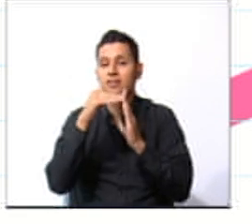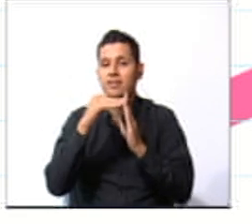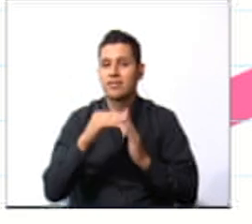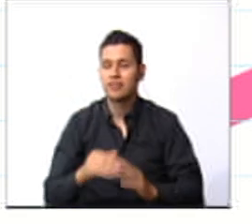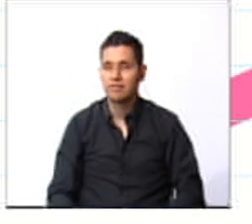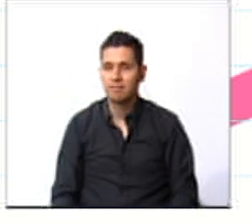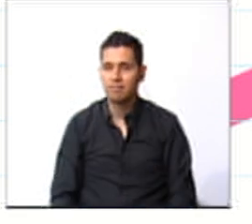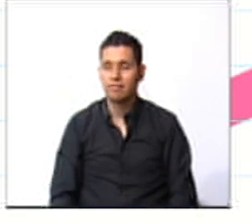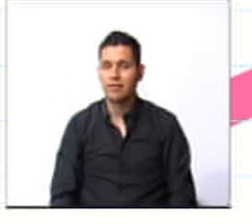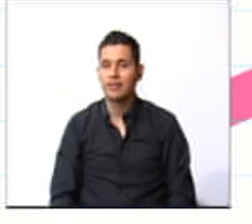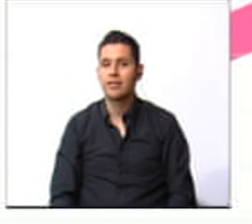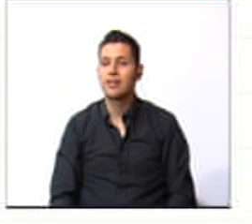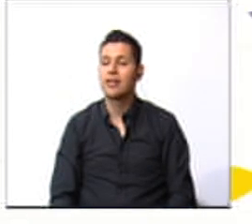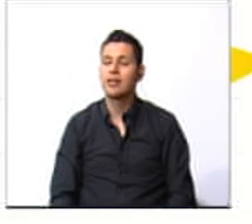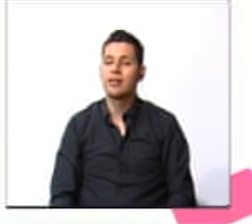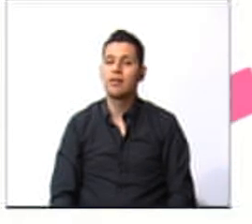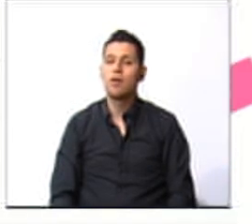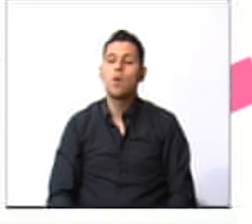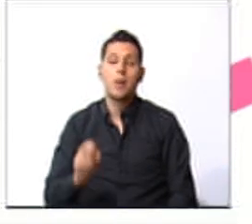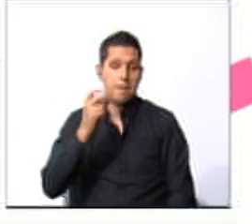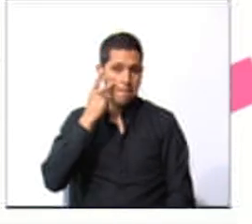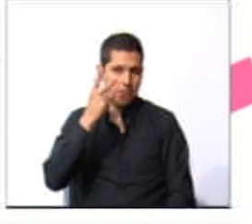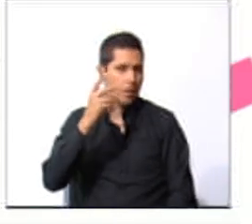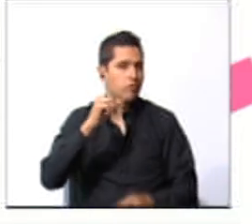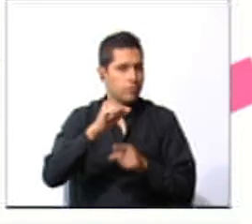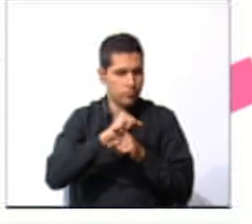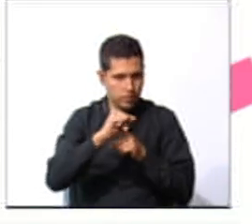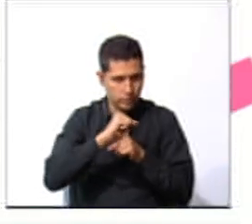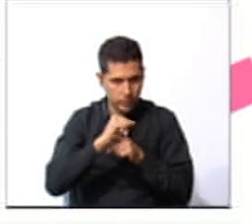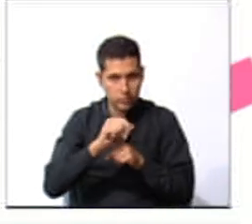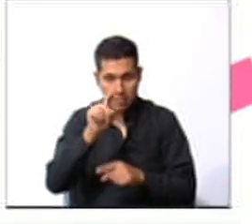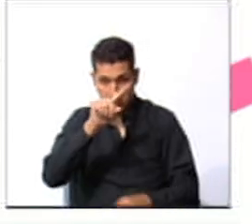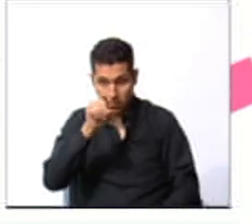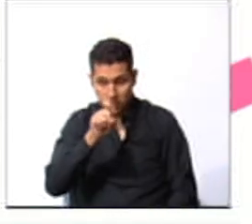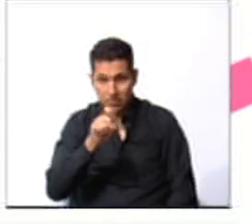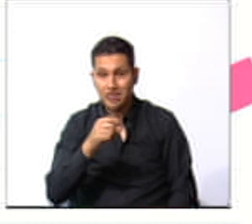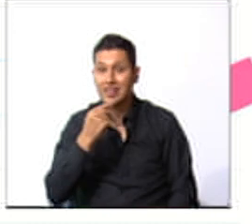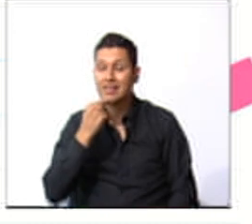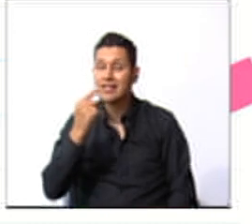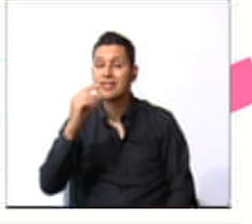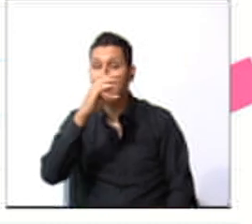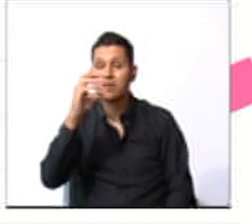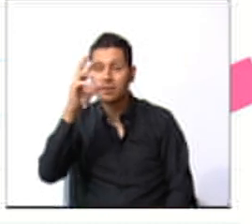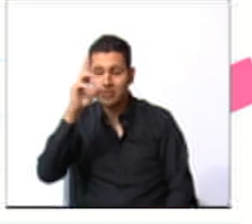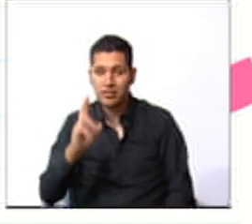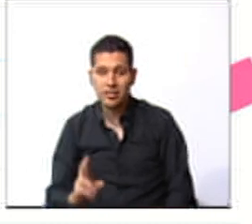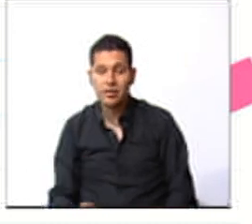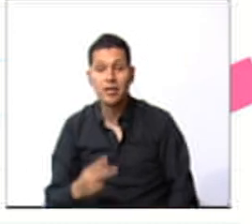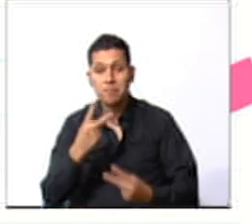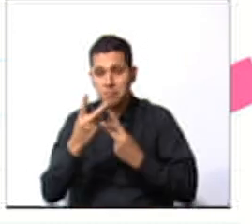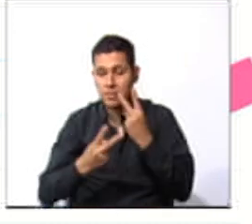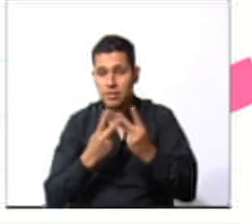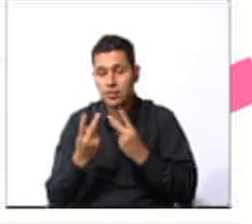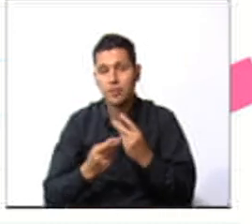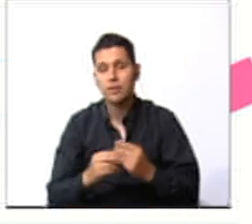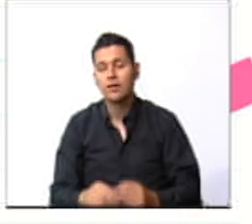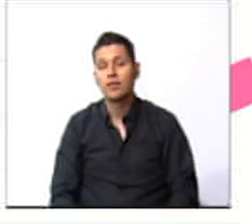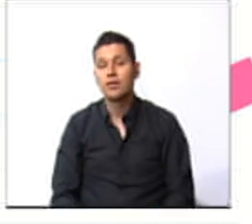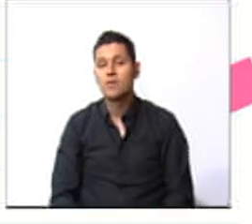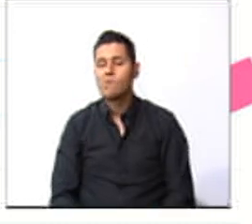So, let's go to the exercise. It says Costa Rica is visited by